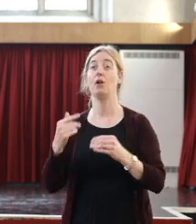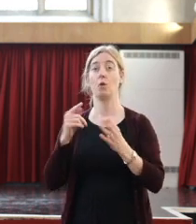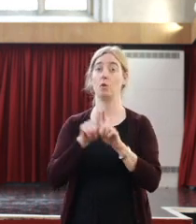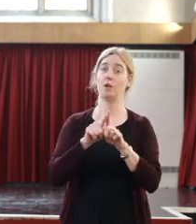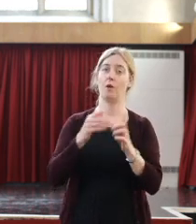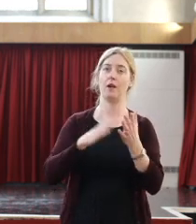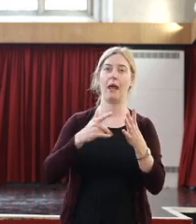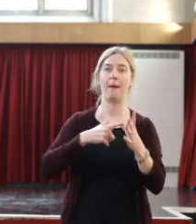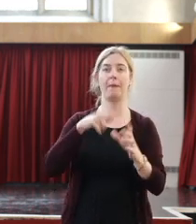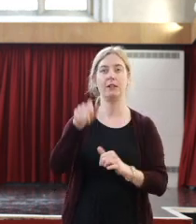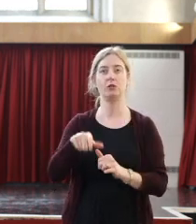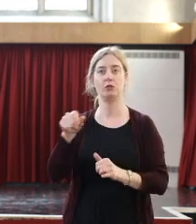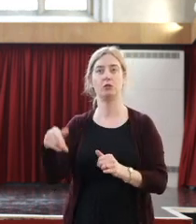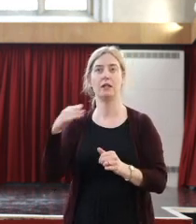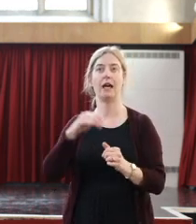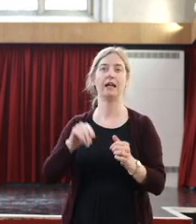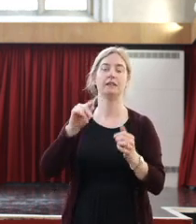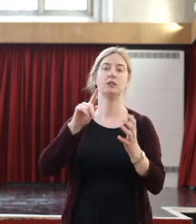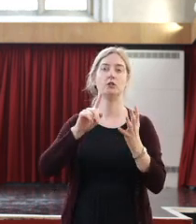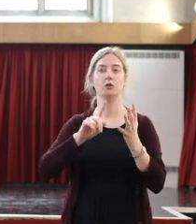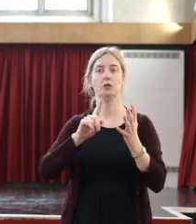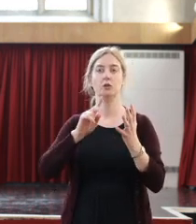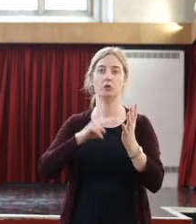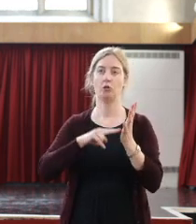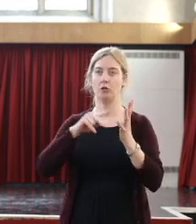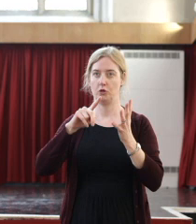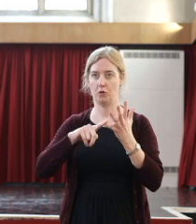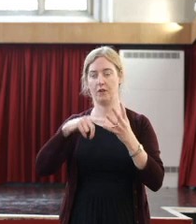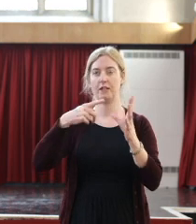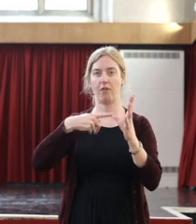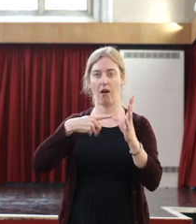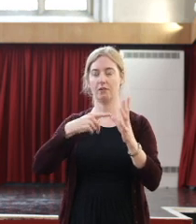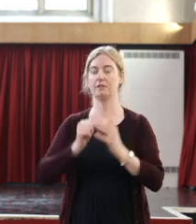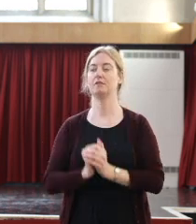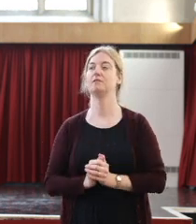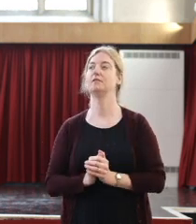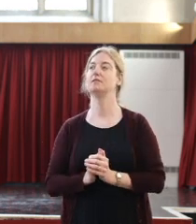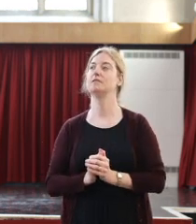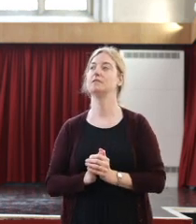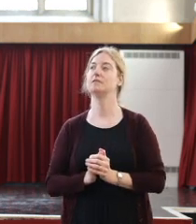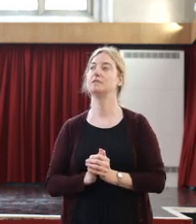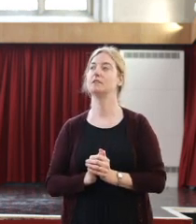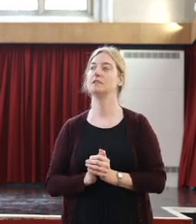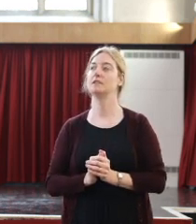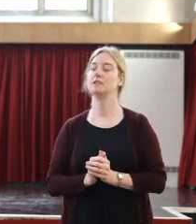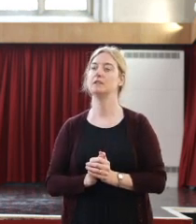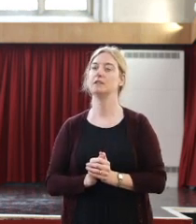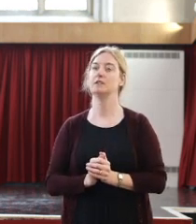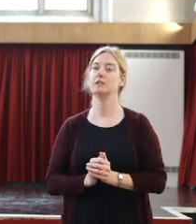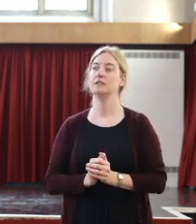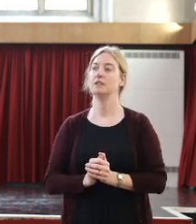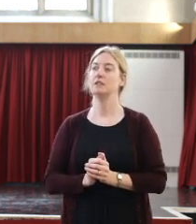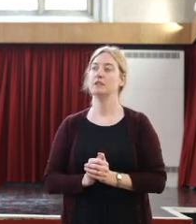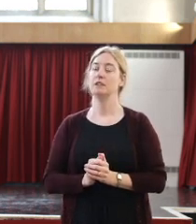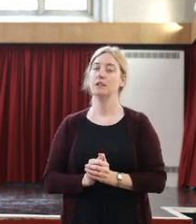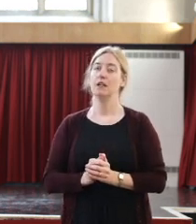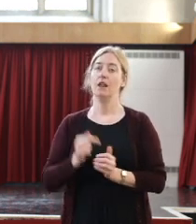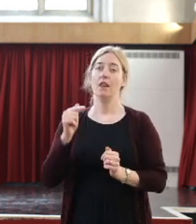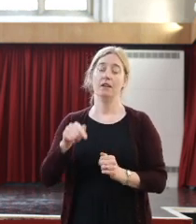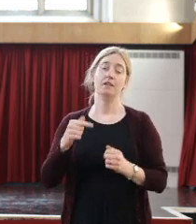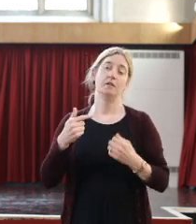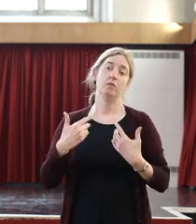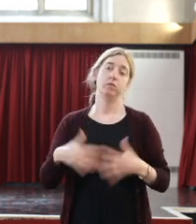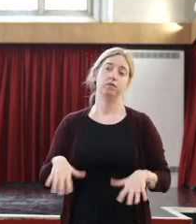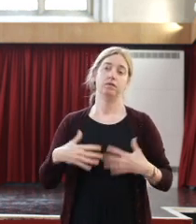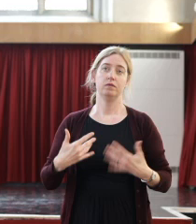student at the university, Norwich University of the Arts. Yeah, so this has been an absolutely